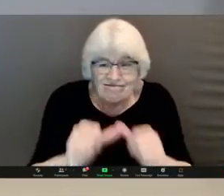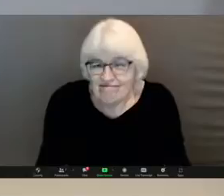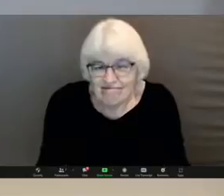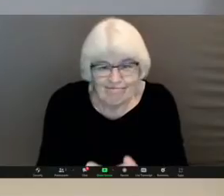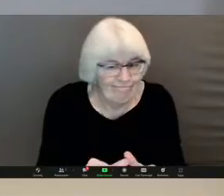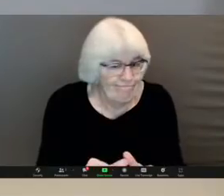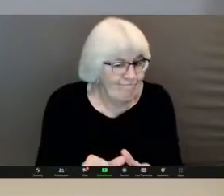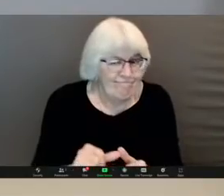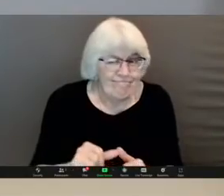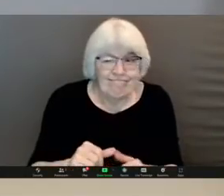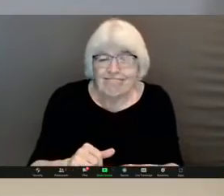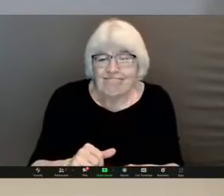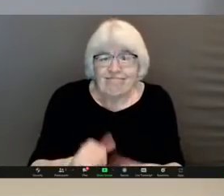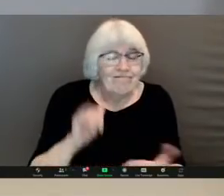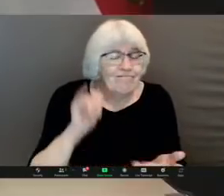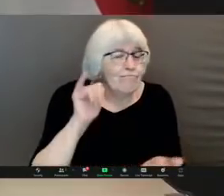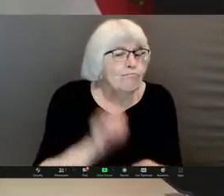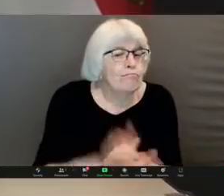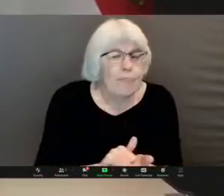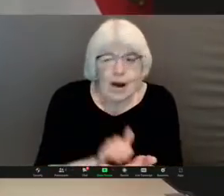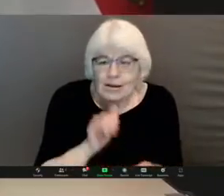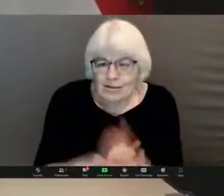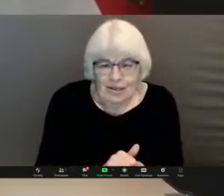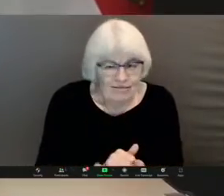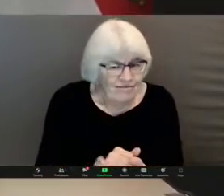options at this point in time. Yeah, and I think